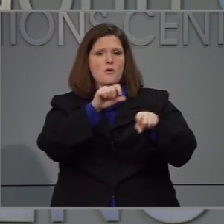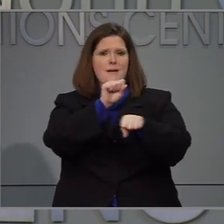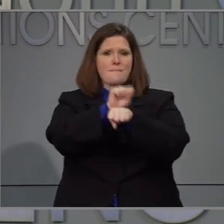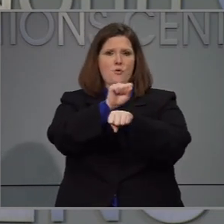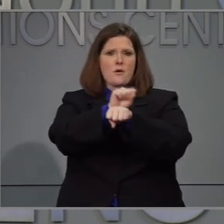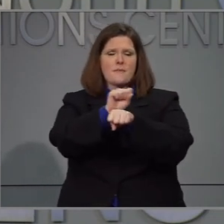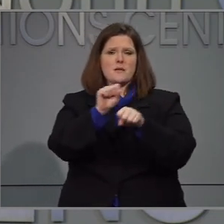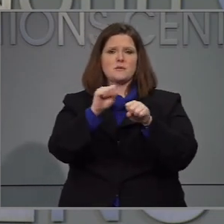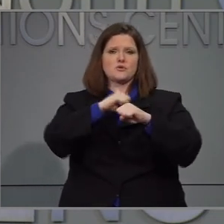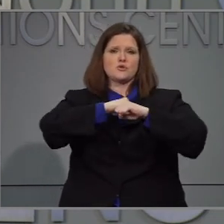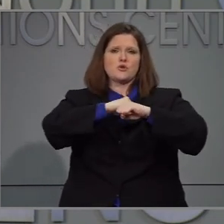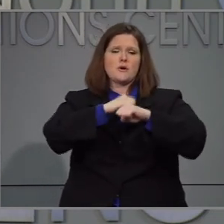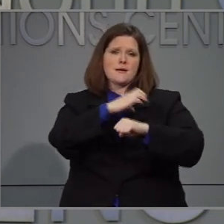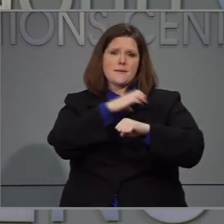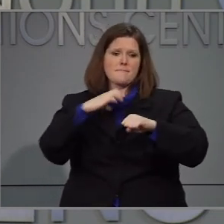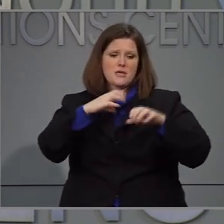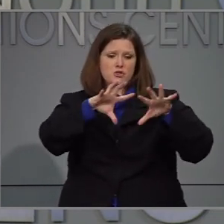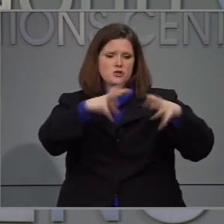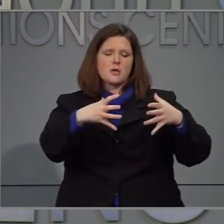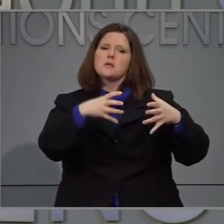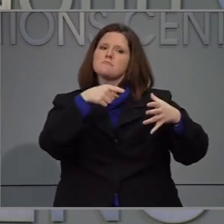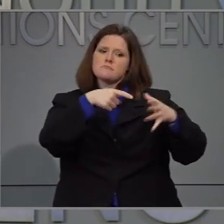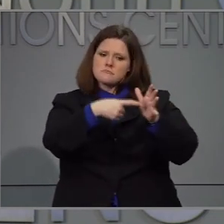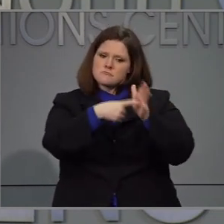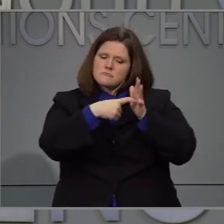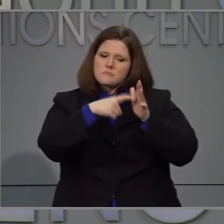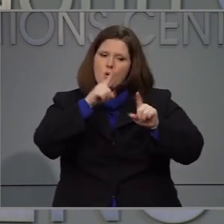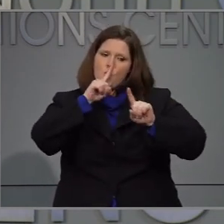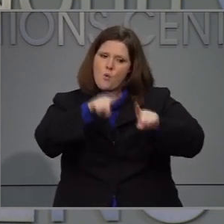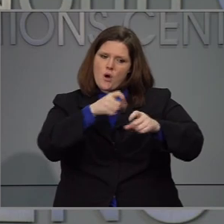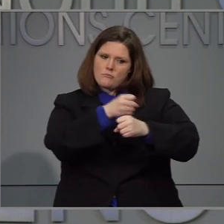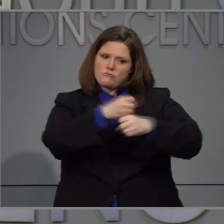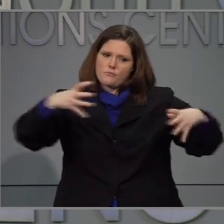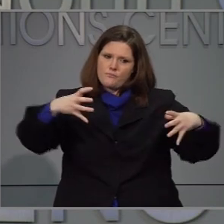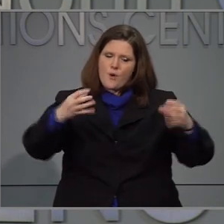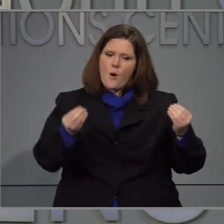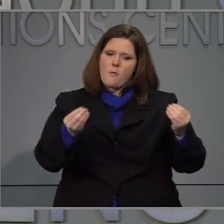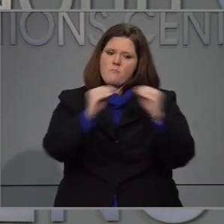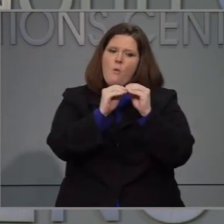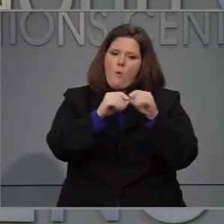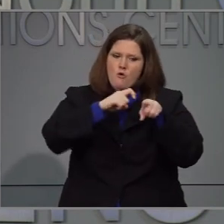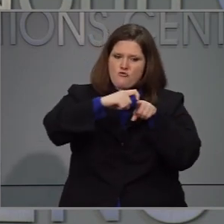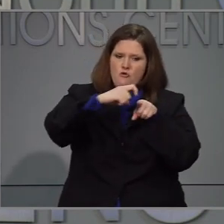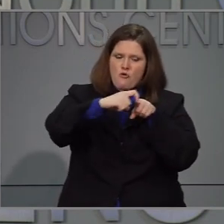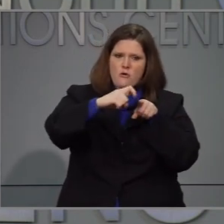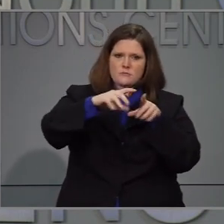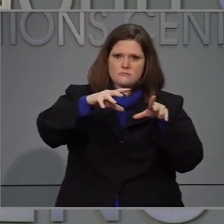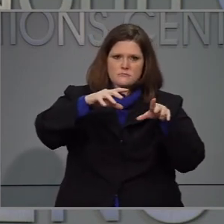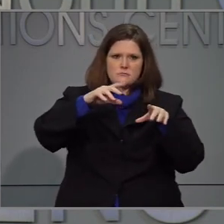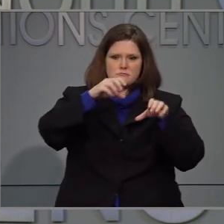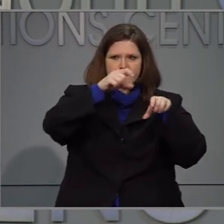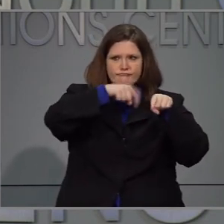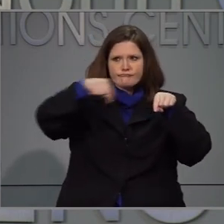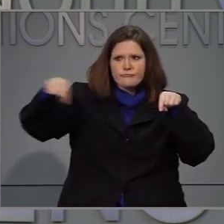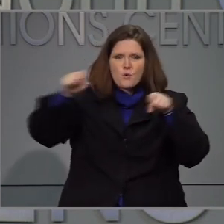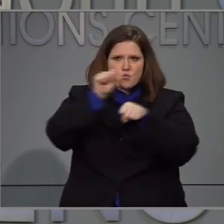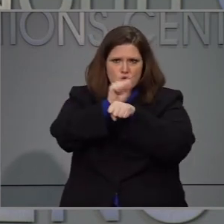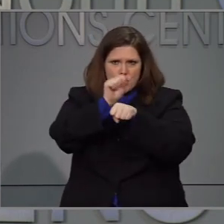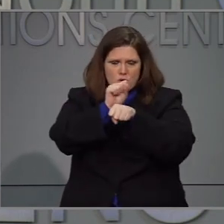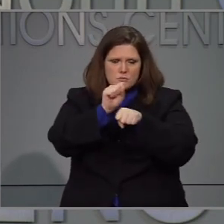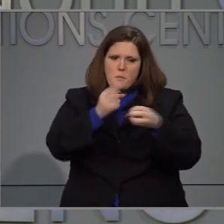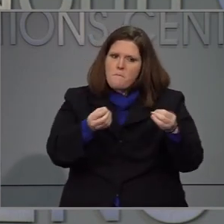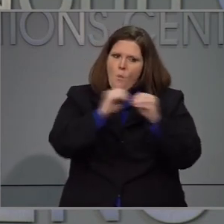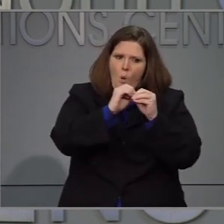of people who are handling telephone calls and increase the capability online to